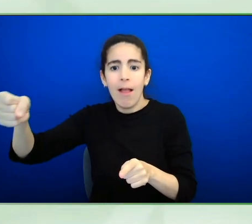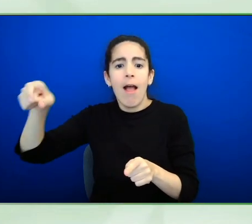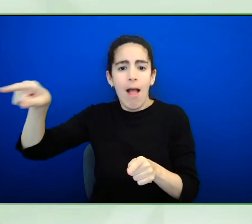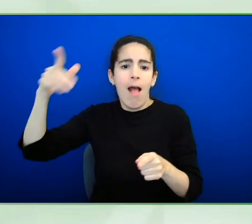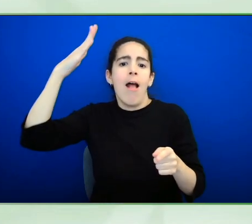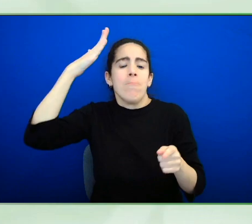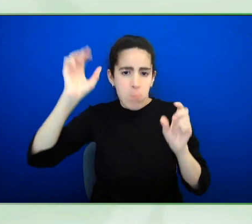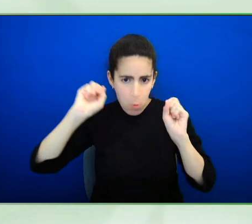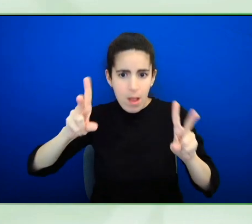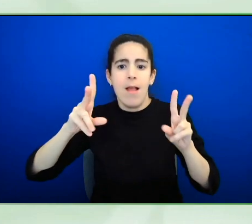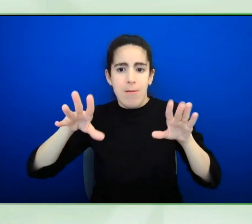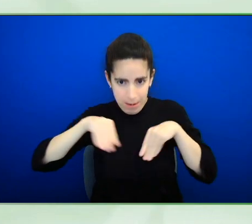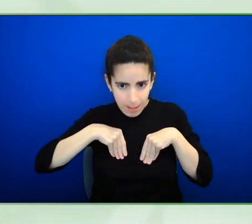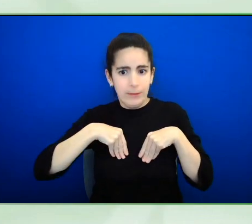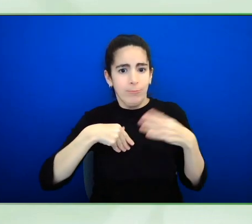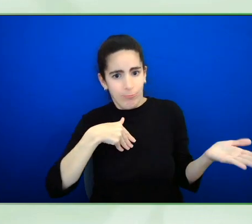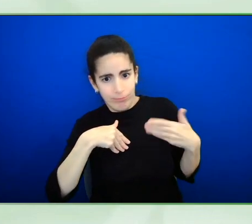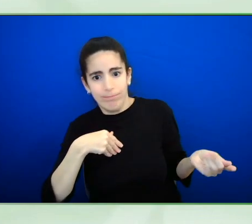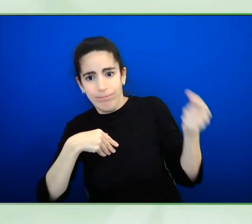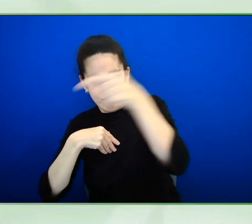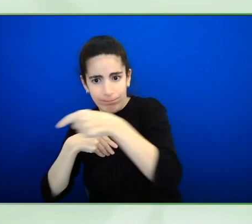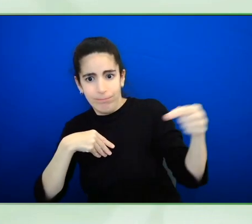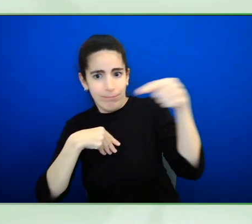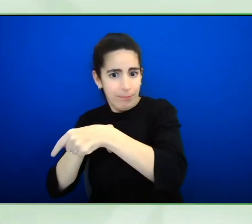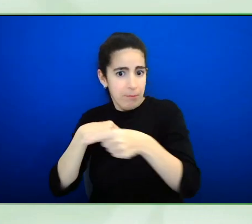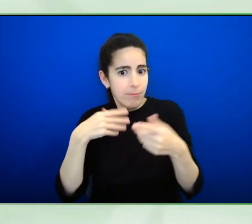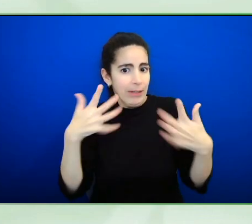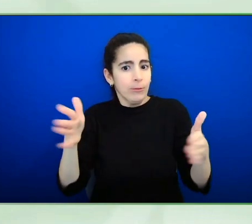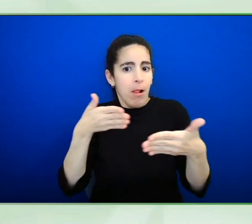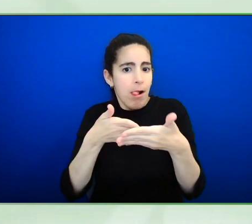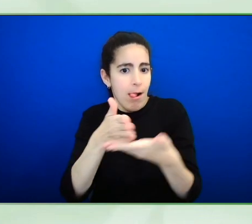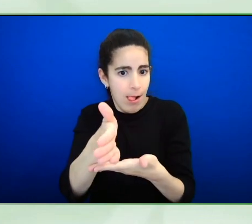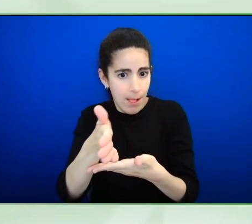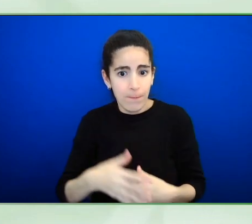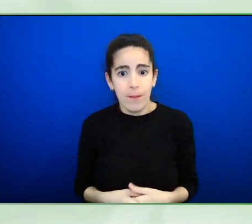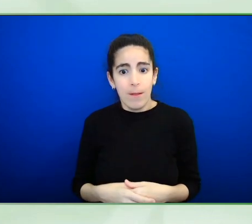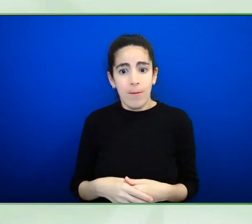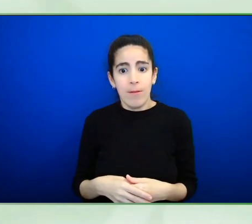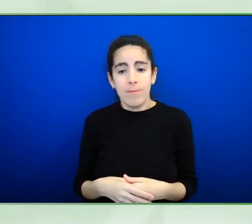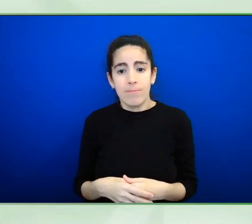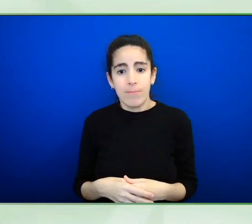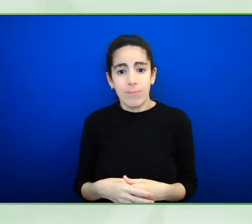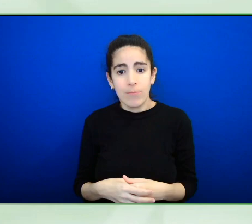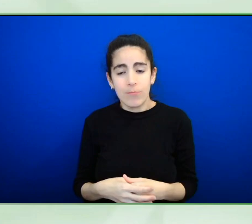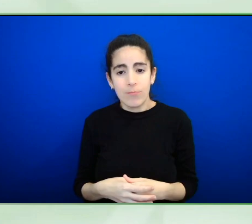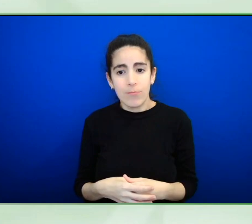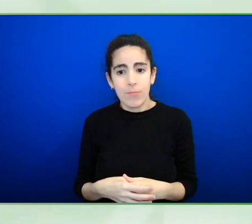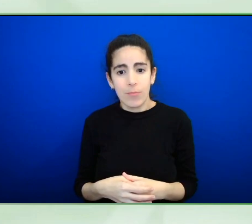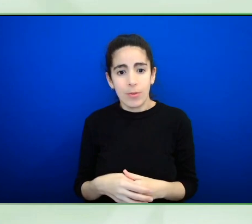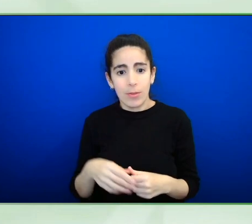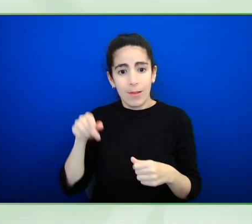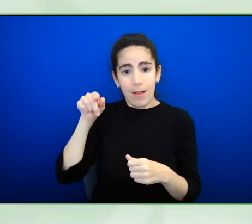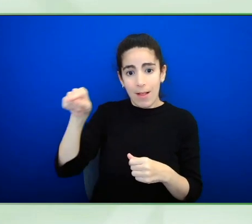Center is accepting the burden of refractive errors, and the teaching sub-district and district hospital, they